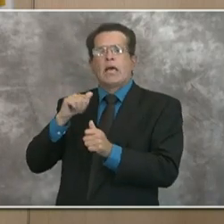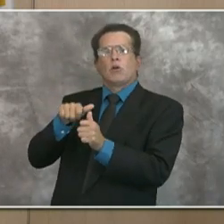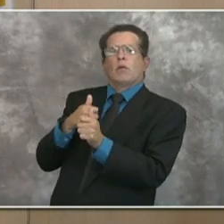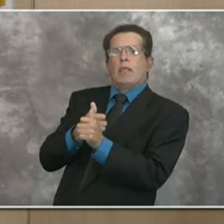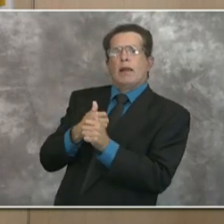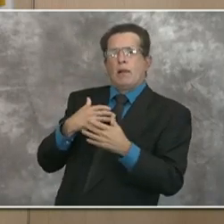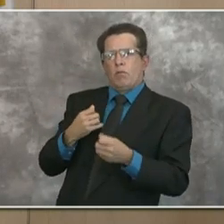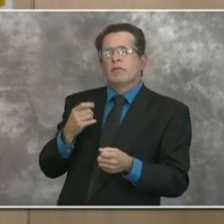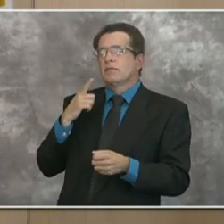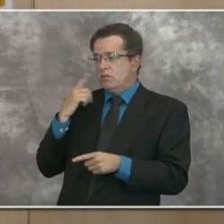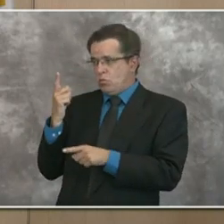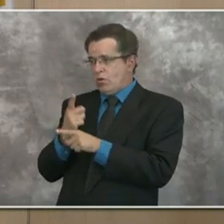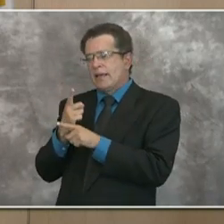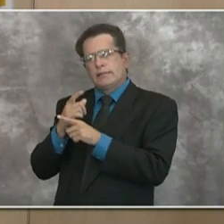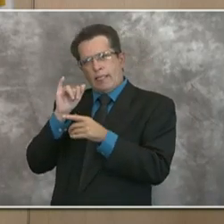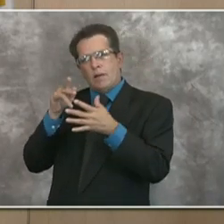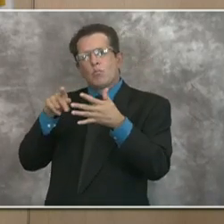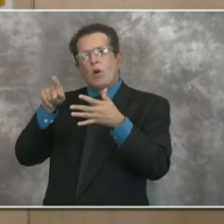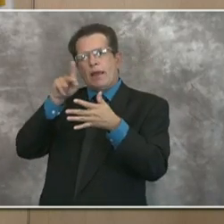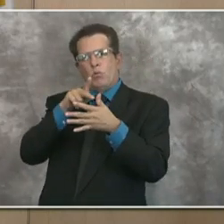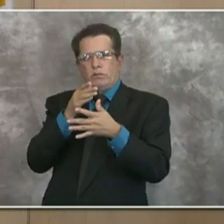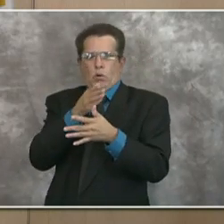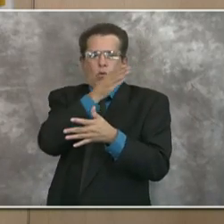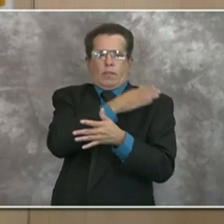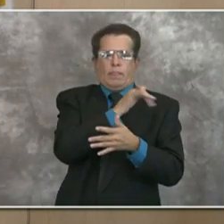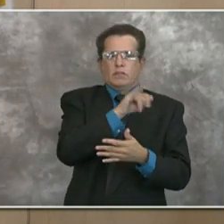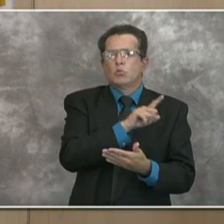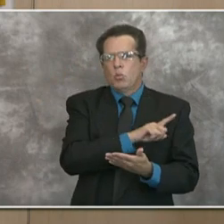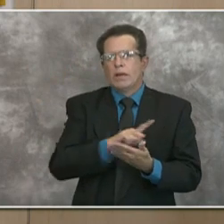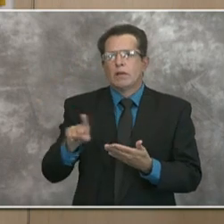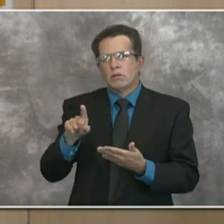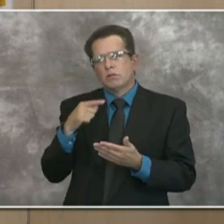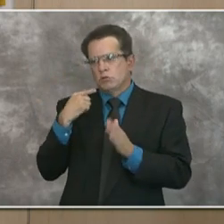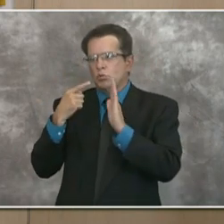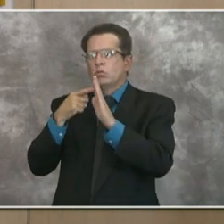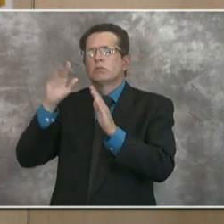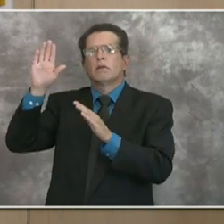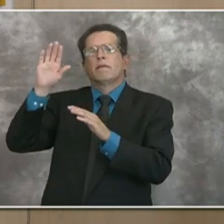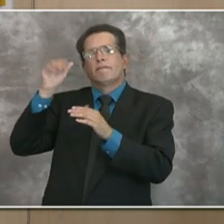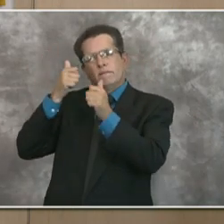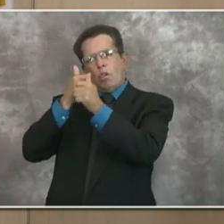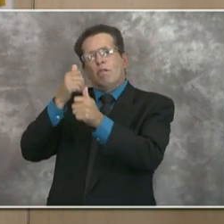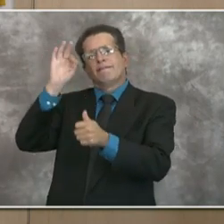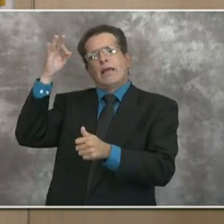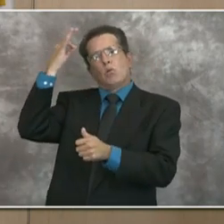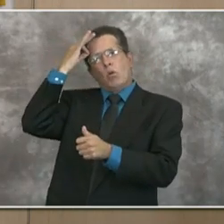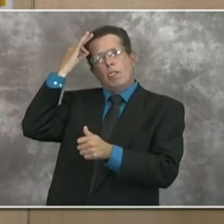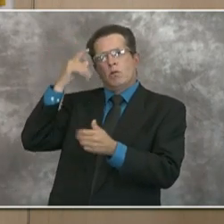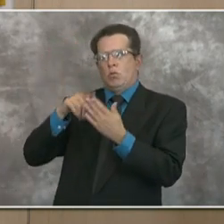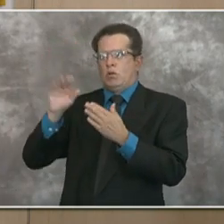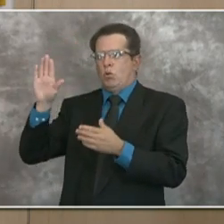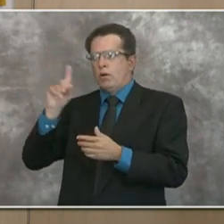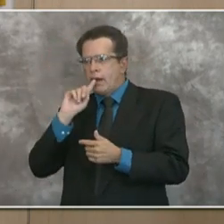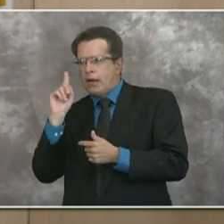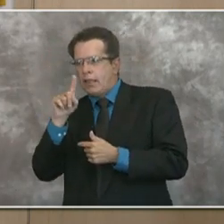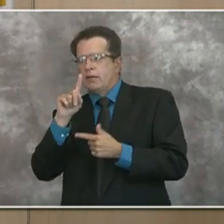that we showed earlier in the week, there's one column that starts out with the federal guidelines or recommendations, then the state guidelines, and